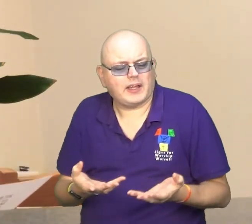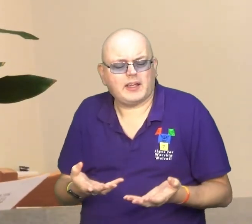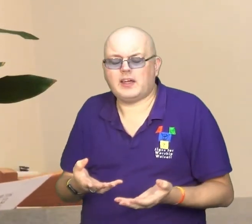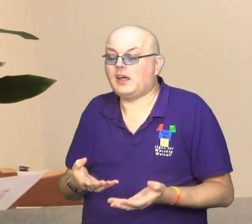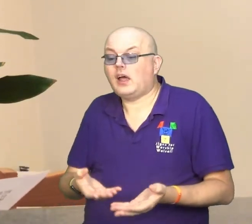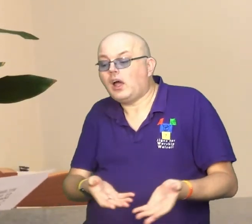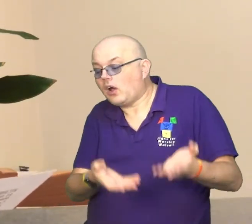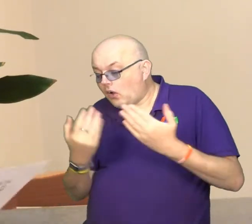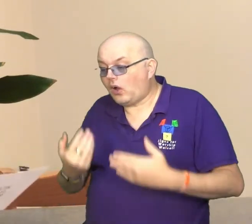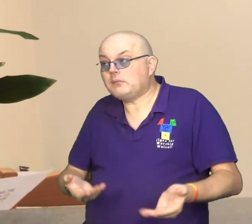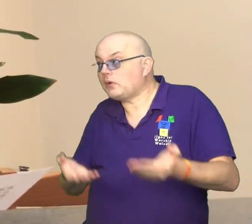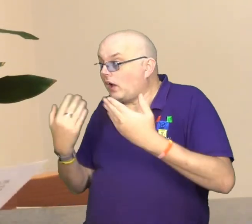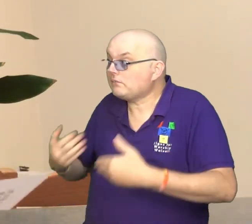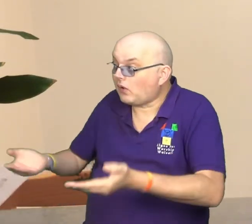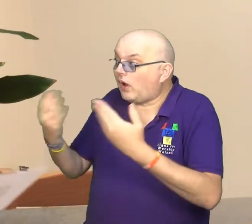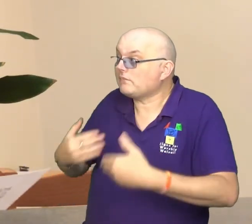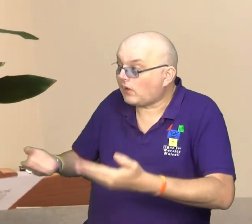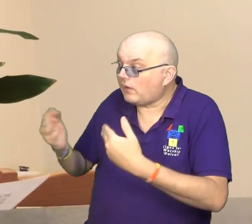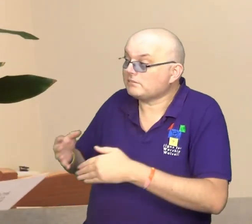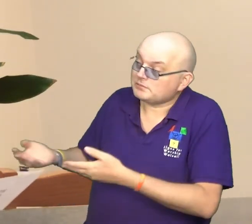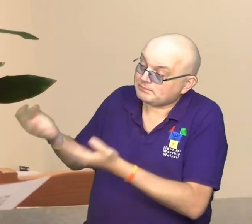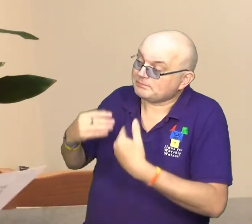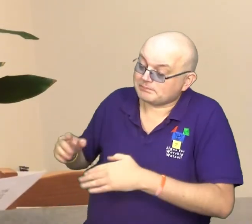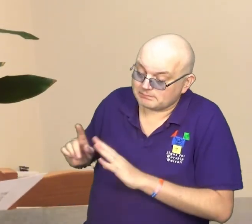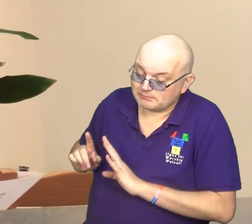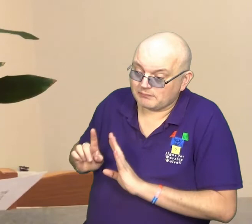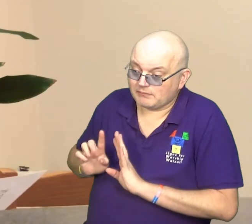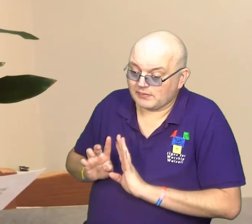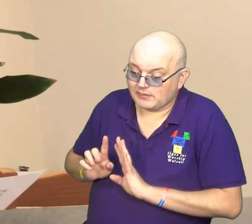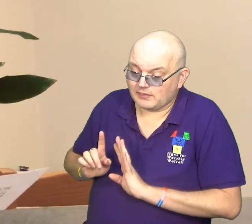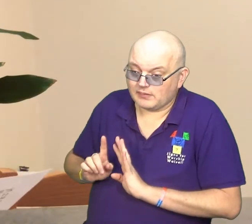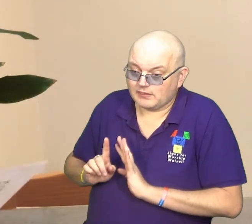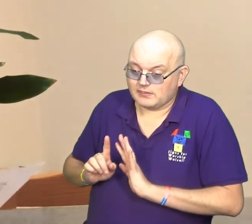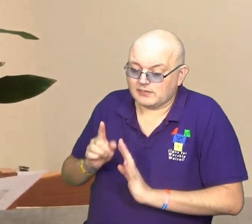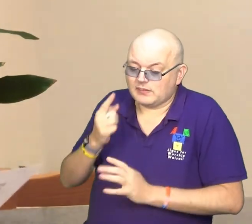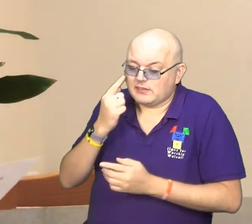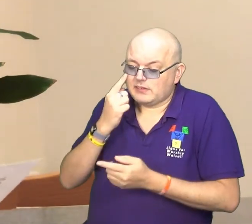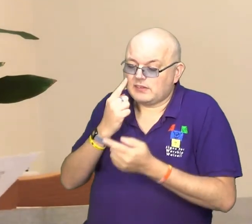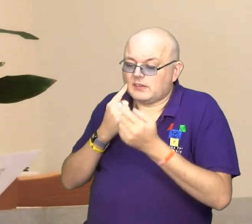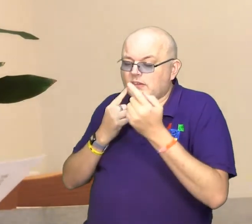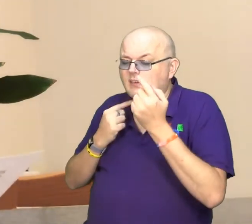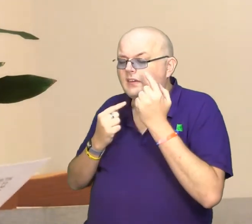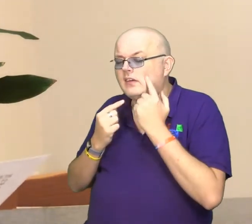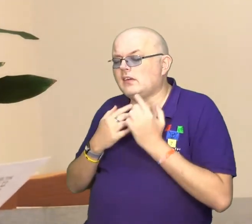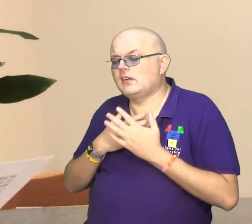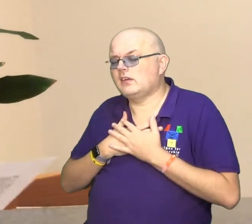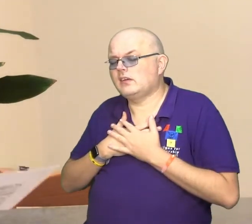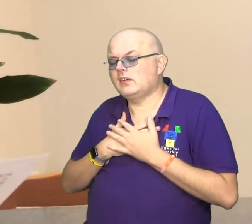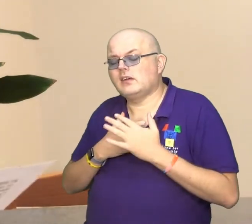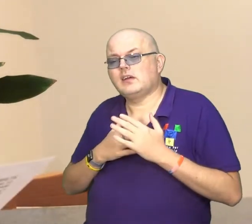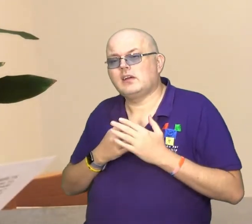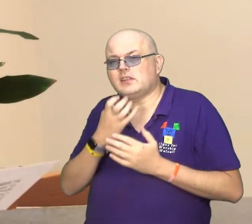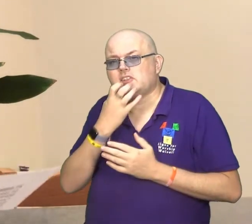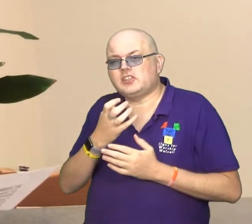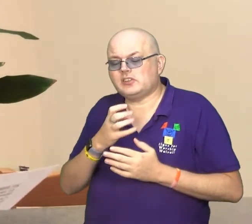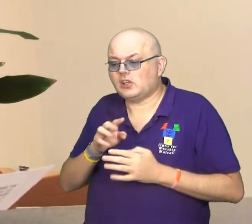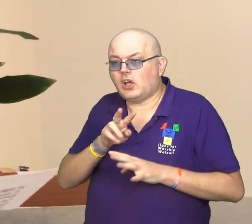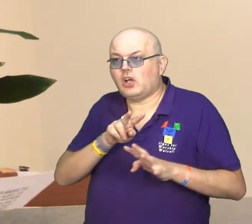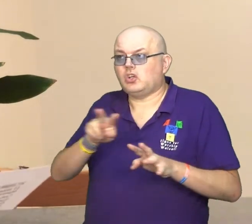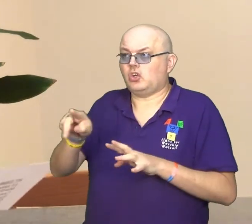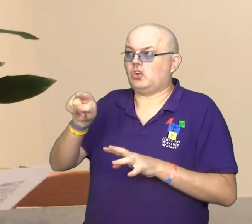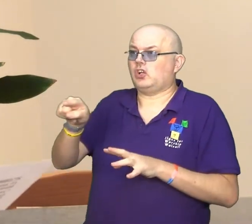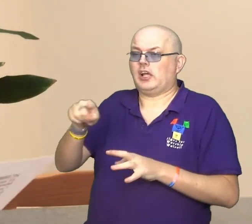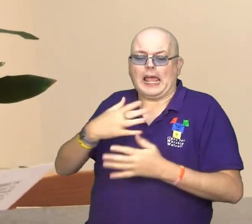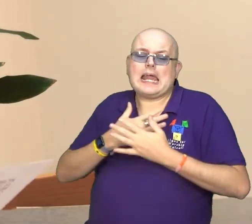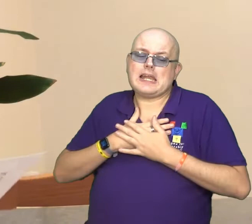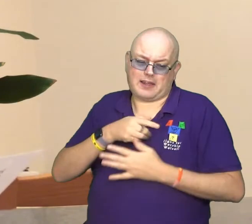asked. "Come and see, Lord," they replied. Jesus wept. Then the Jews said,